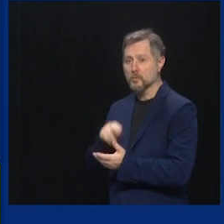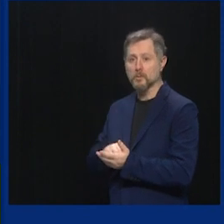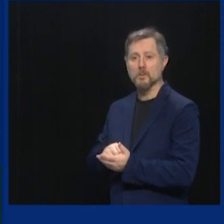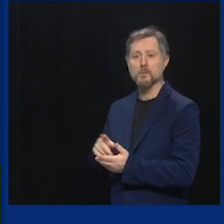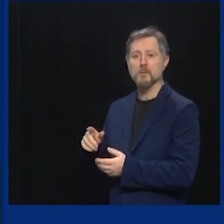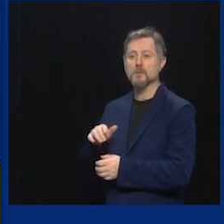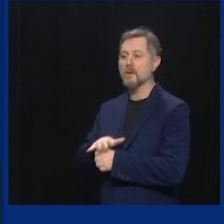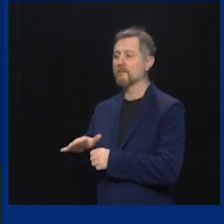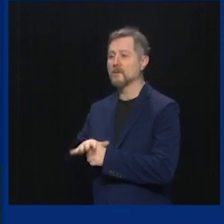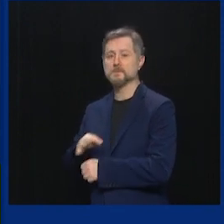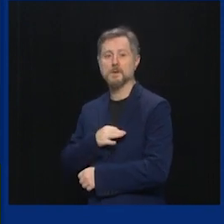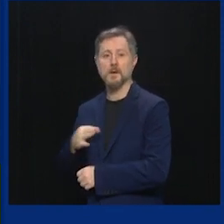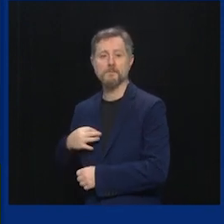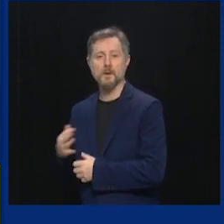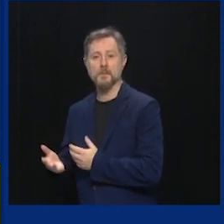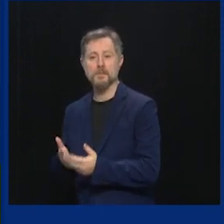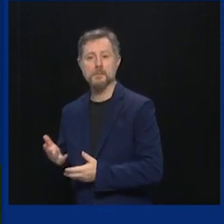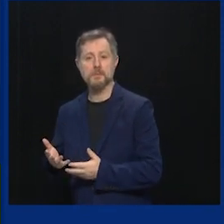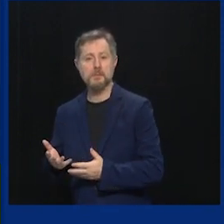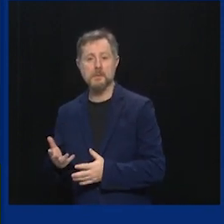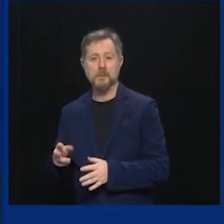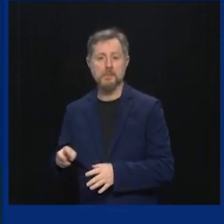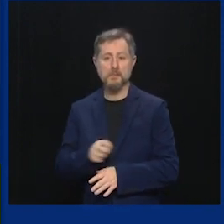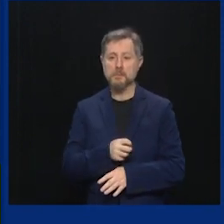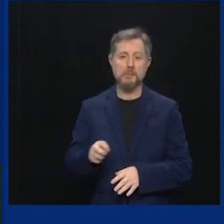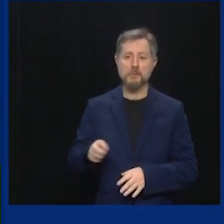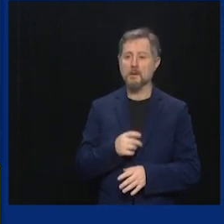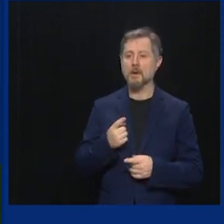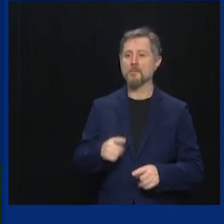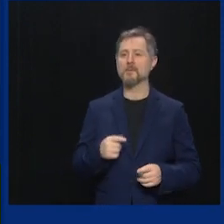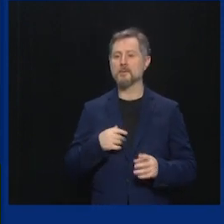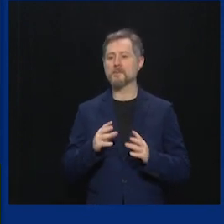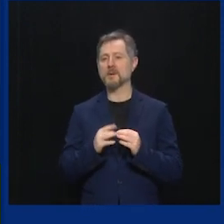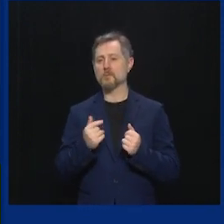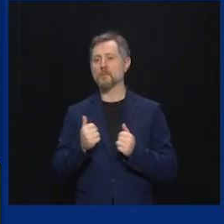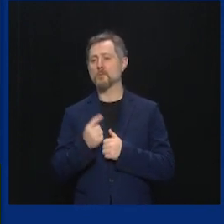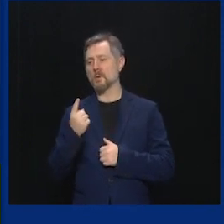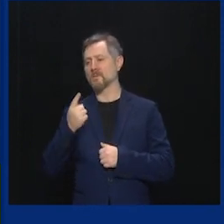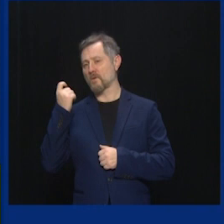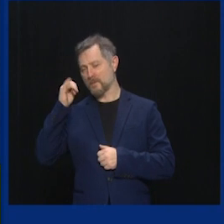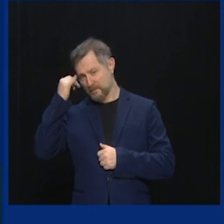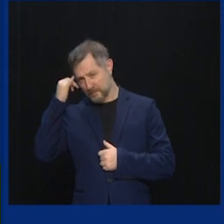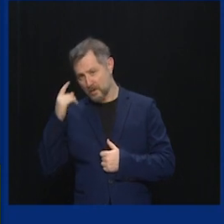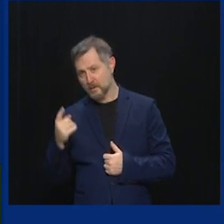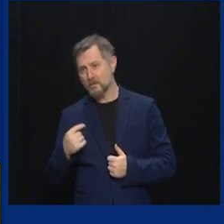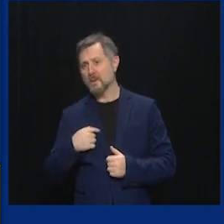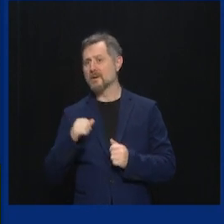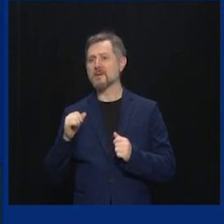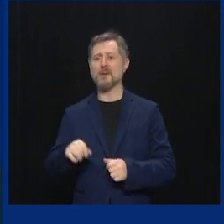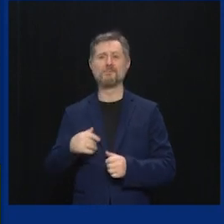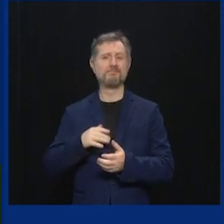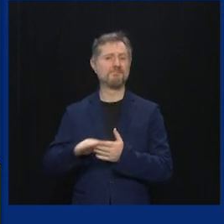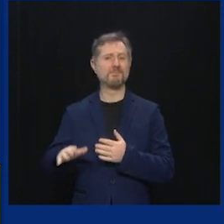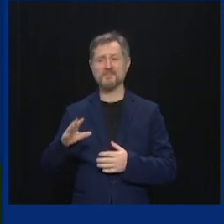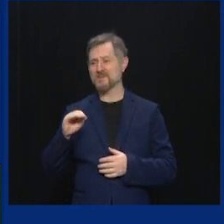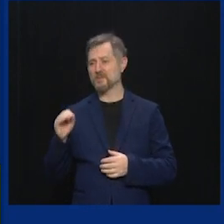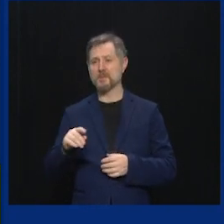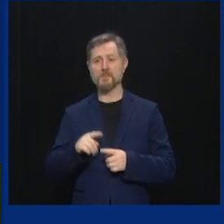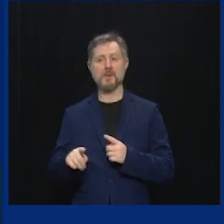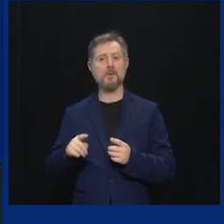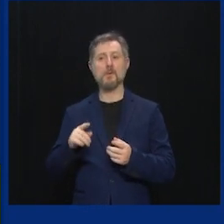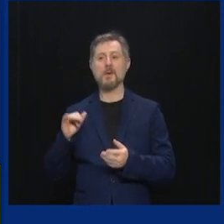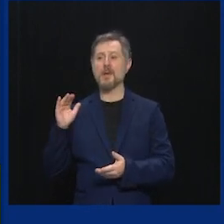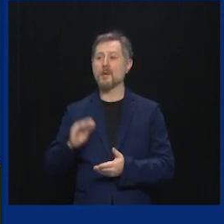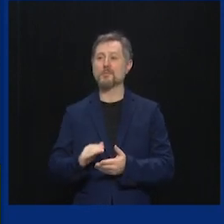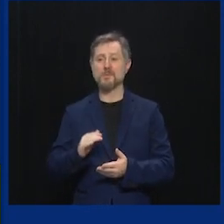take them. I'm on one call with an institution in Buffalo, and they said I could release 50 people right now, and that would take a lot of pressure off of